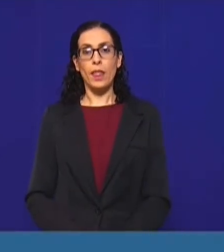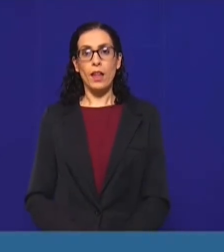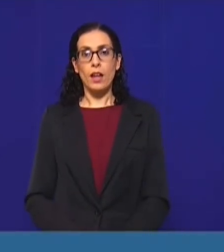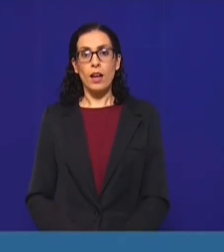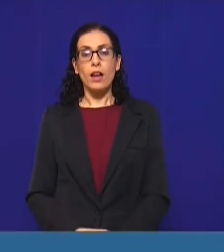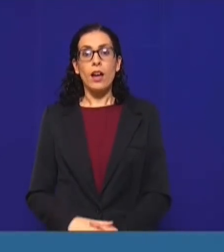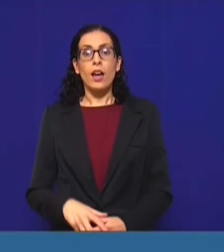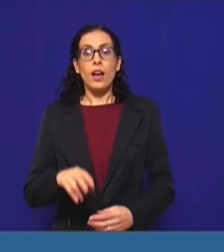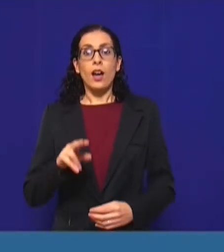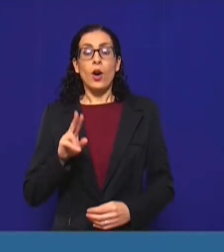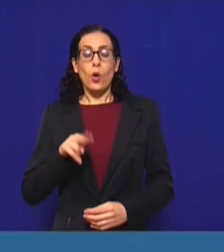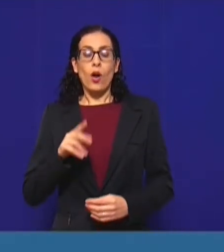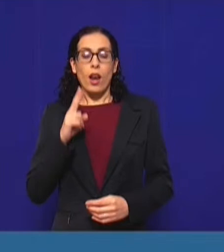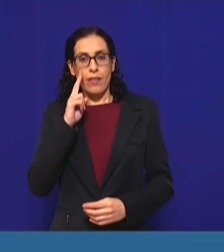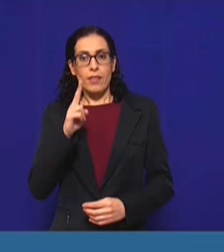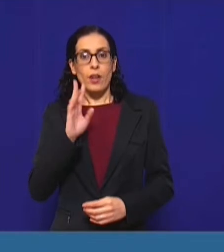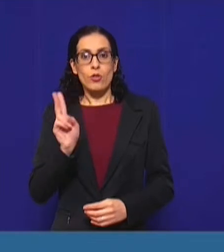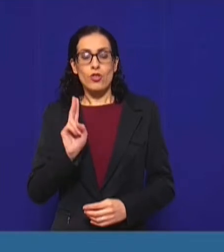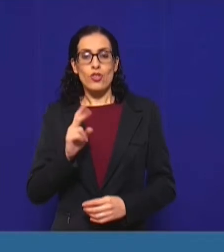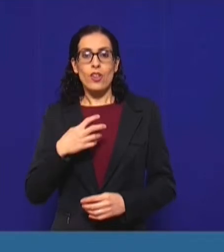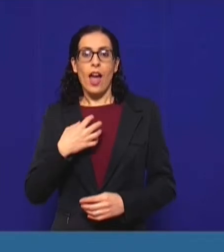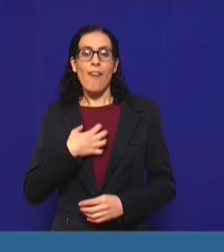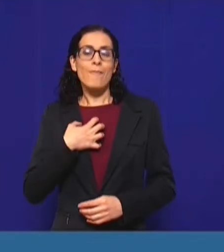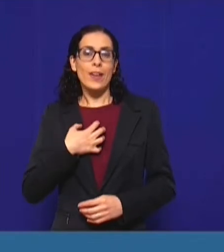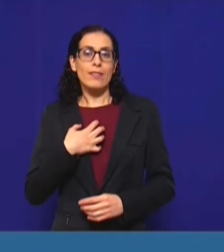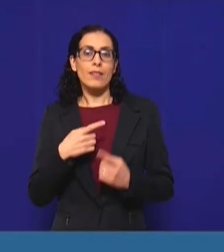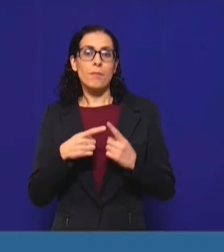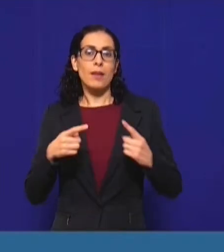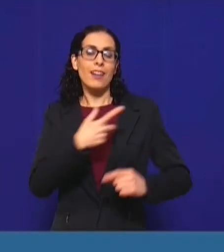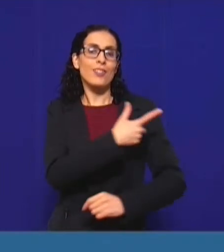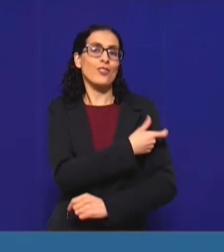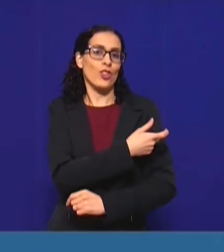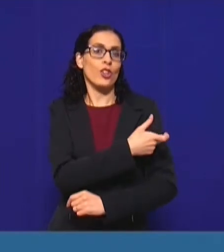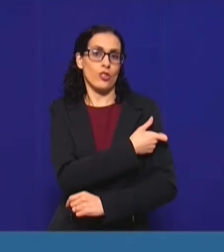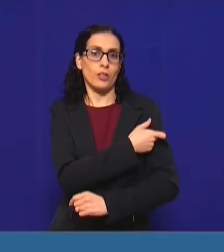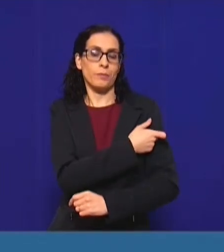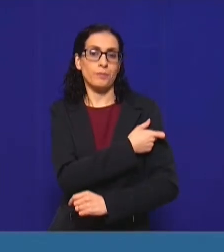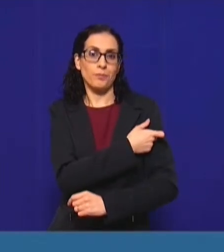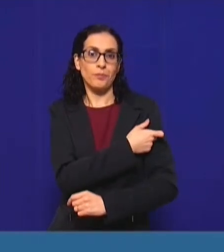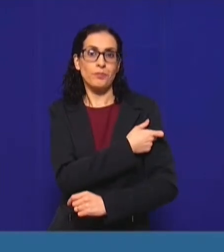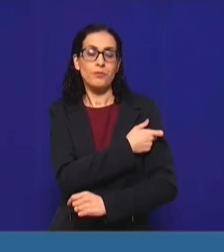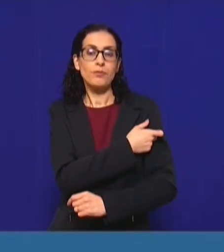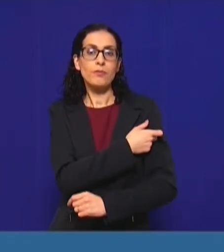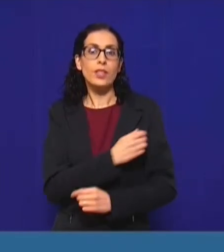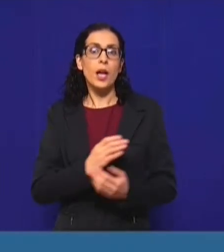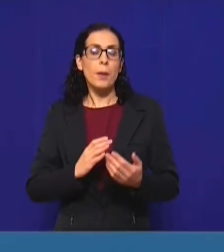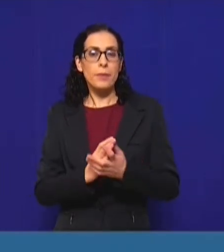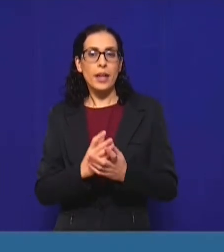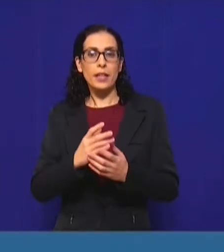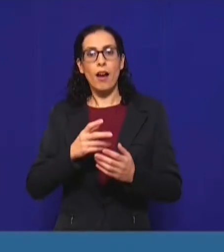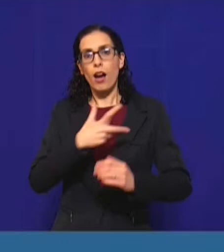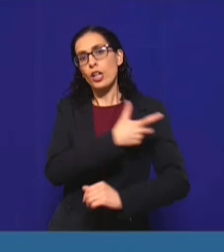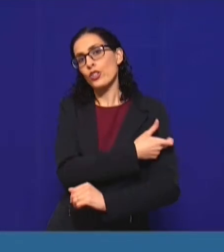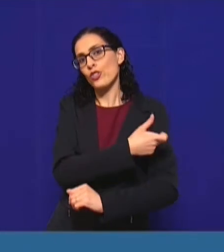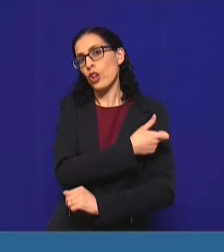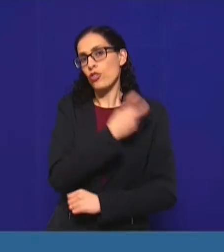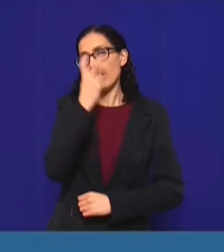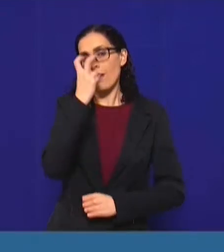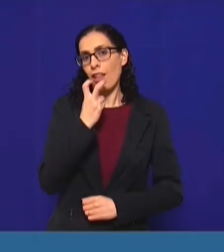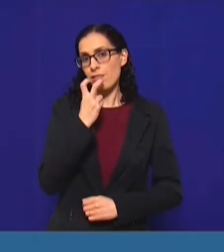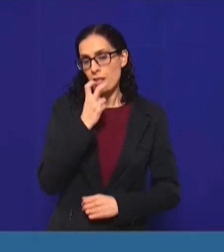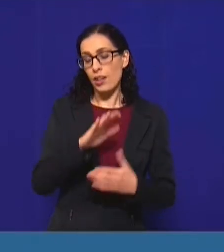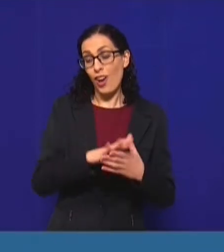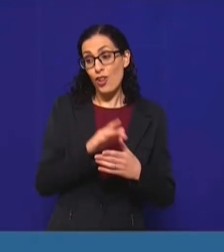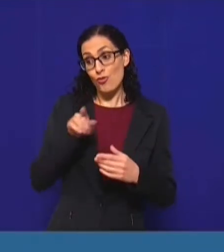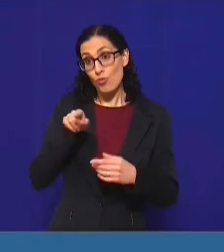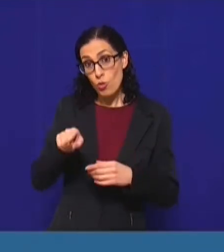naraw impatt tal-vaccination. Aħna għalhekk bdejna nlaqmu lill-anzjani li xnafu li huma l-anzjani li iktar